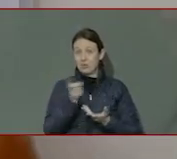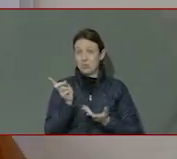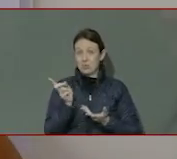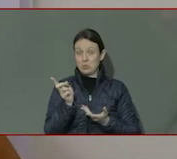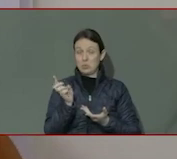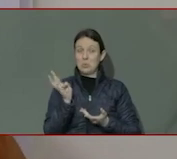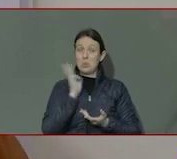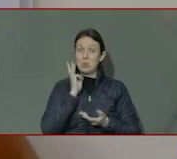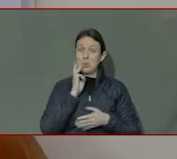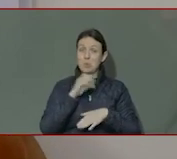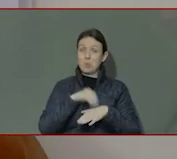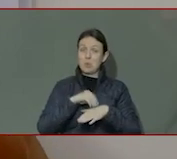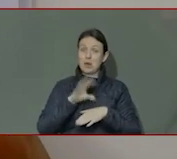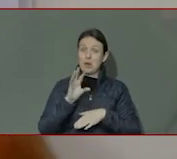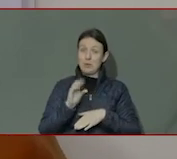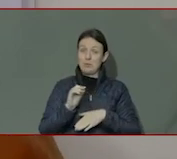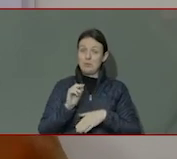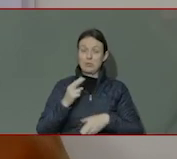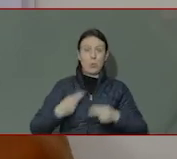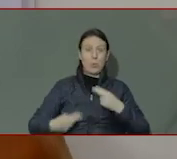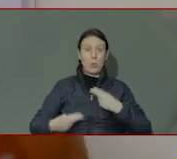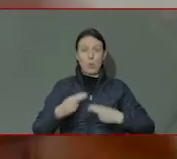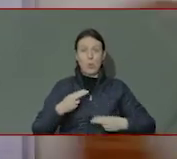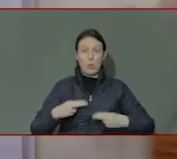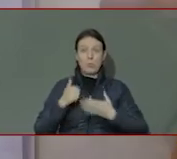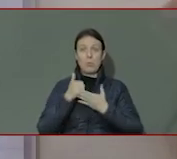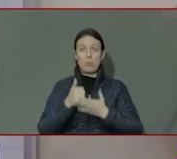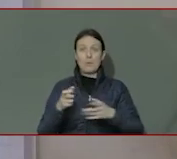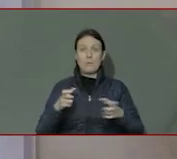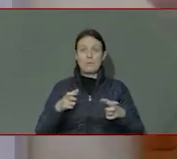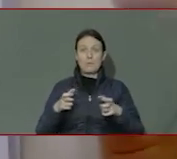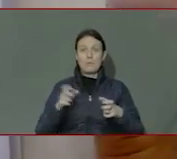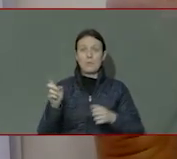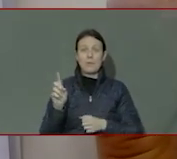what is the hormone that controls it? I'm writing it here.